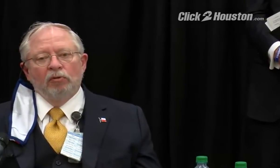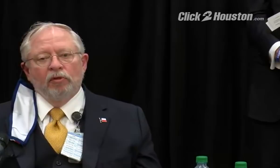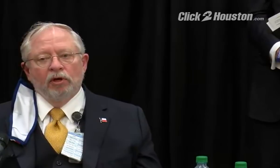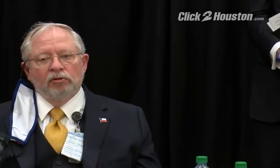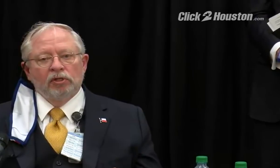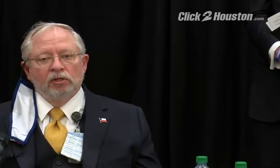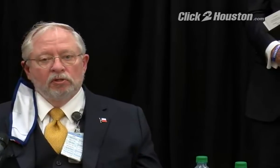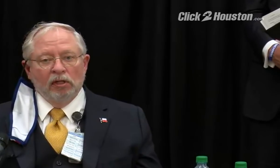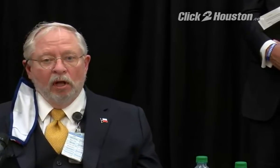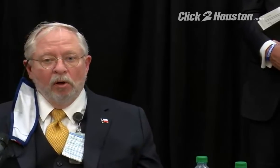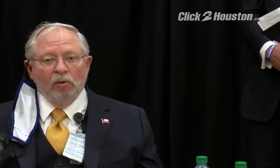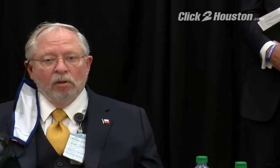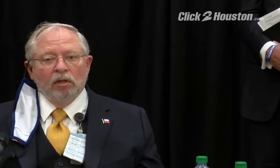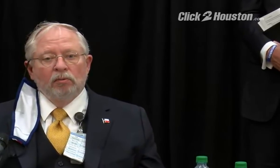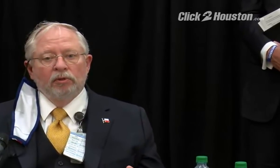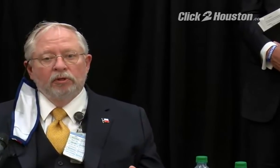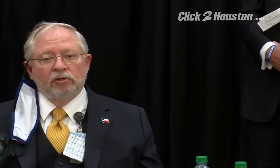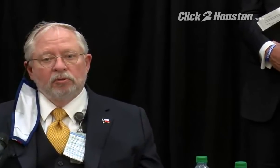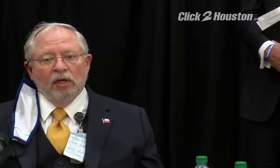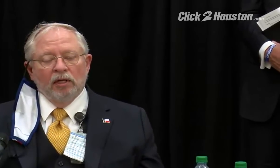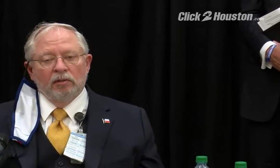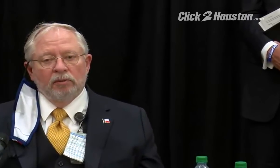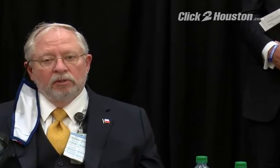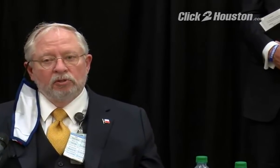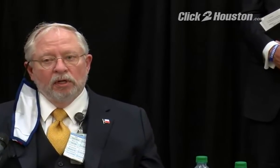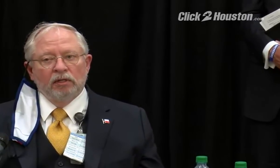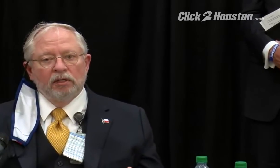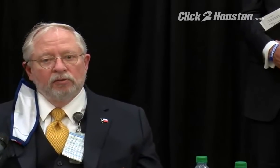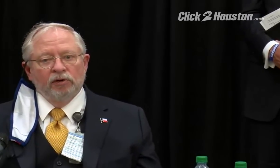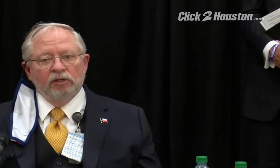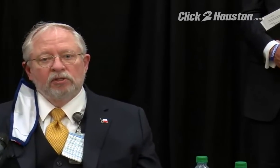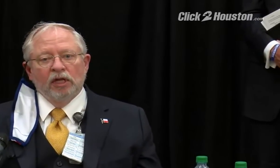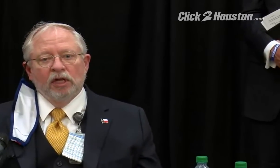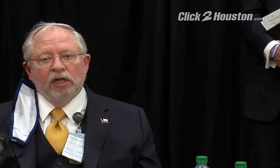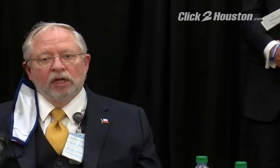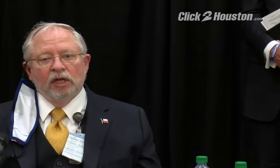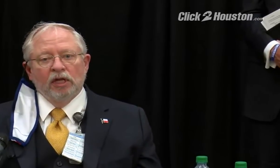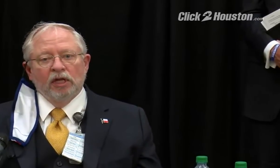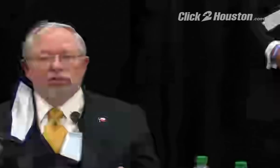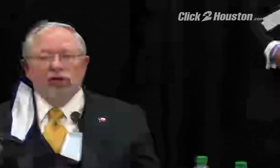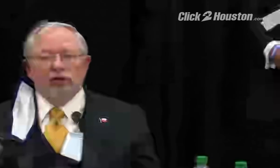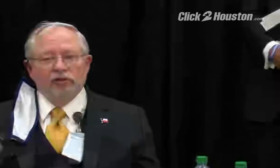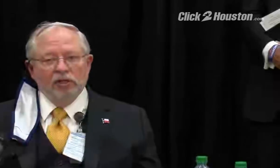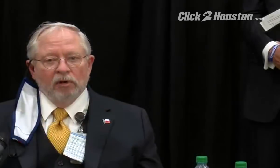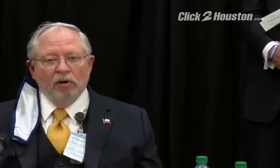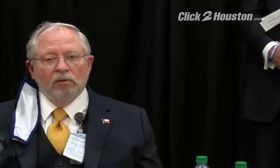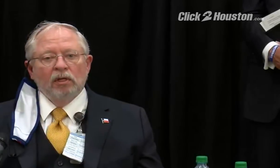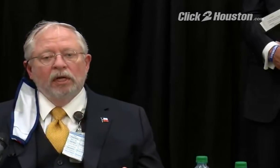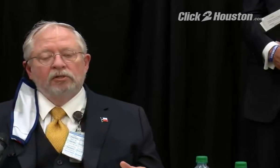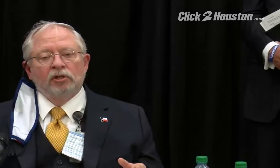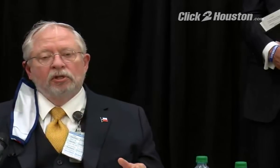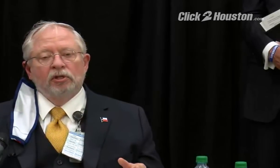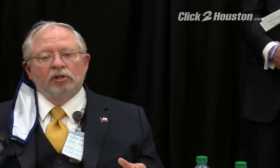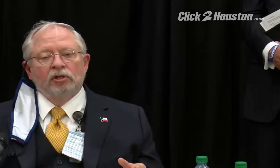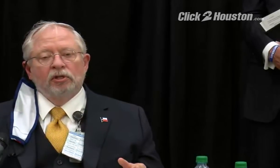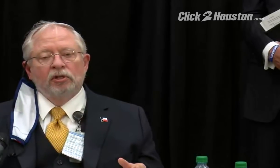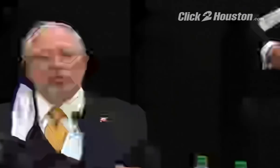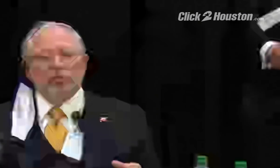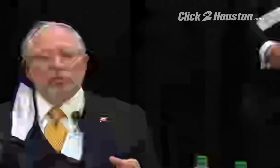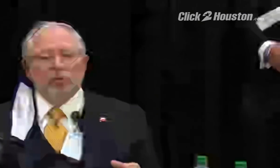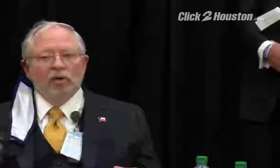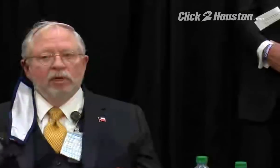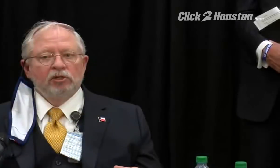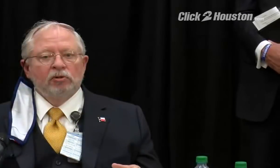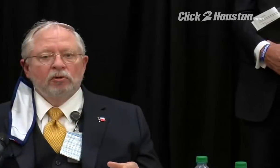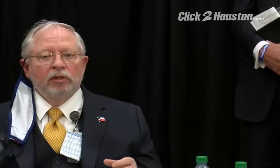incidence of both of those is low with this drug. It's very safe, but it's not zero. And so that's one of the